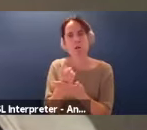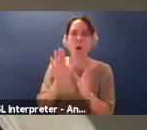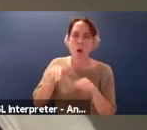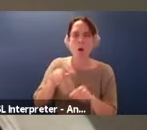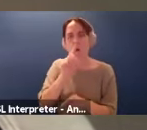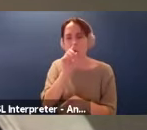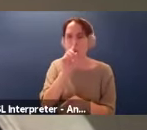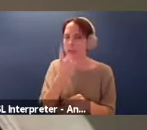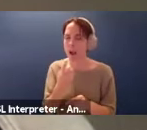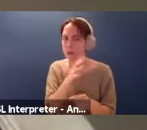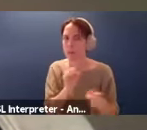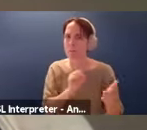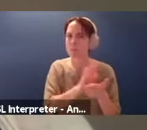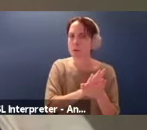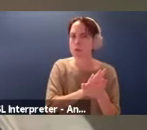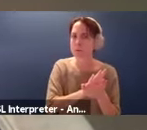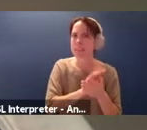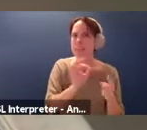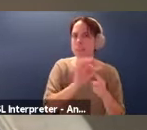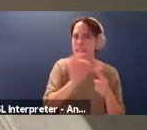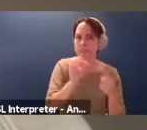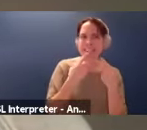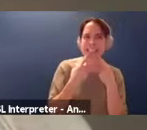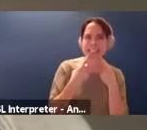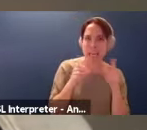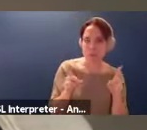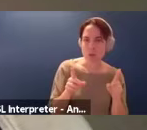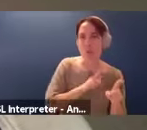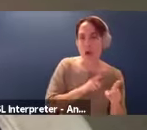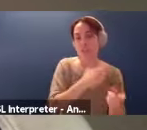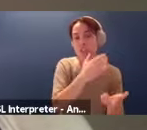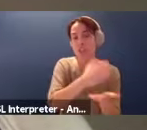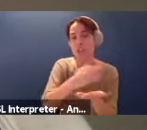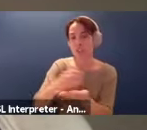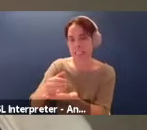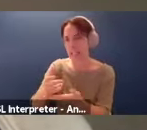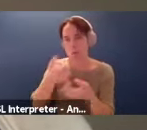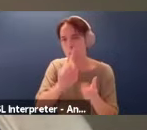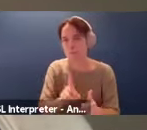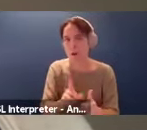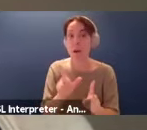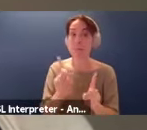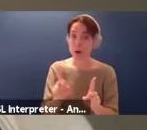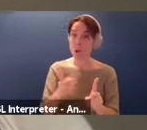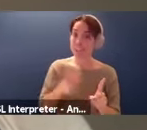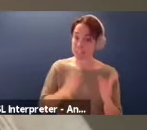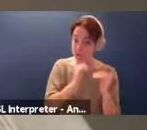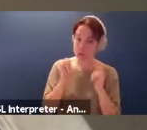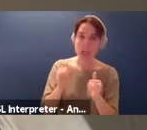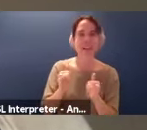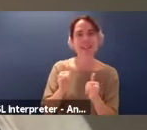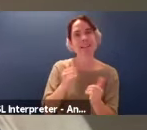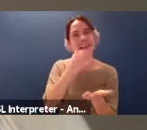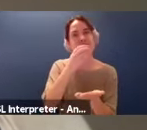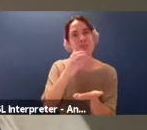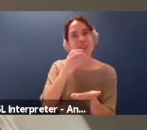it is quite good to go and actually check what the charity commission say um because the restrictions aren't often quite as